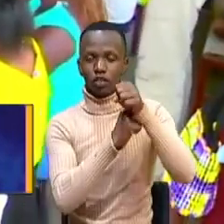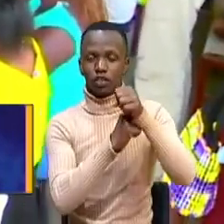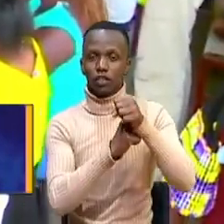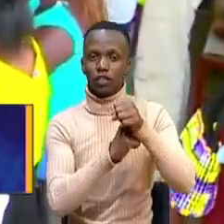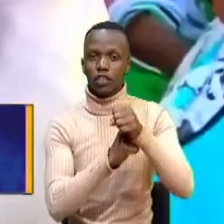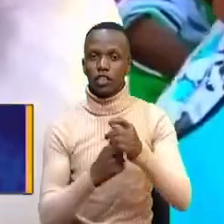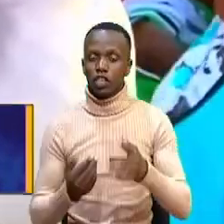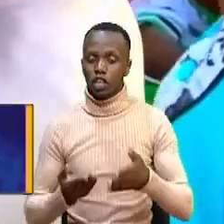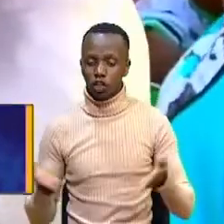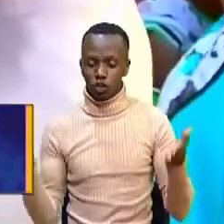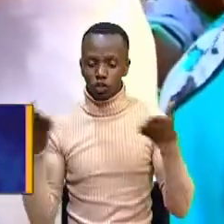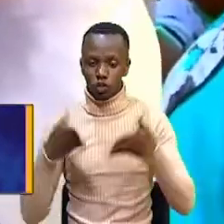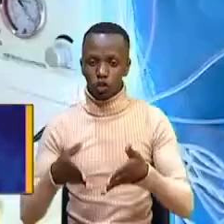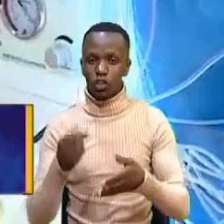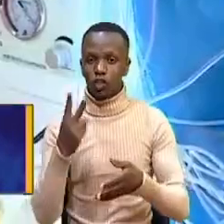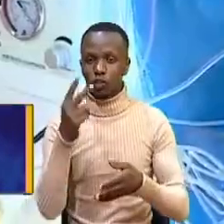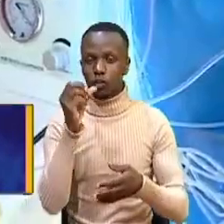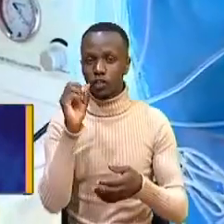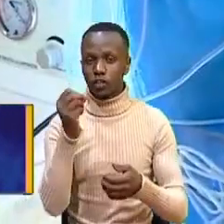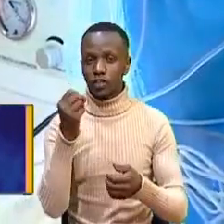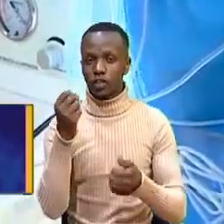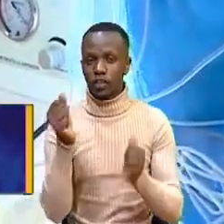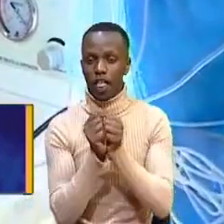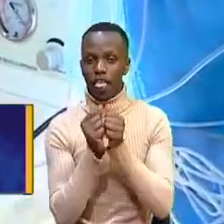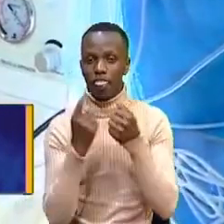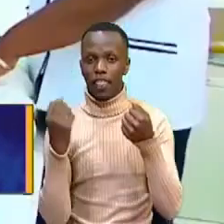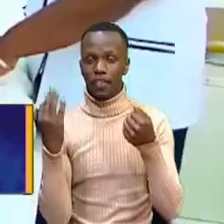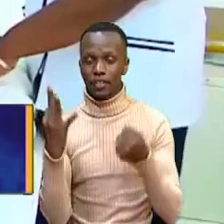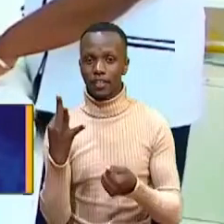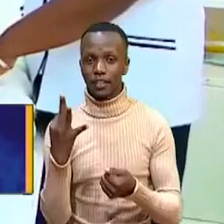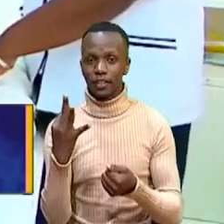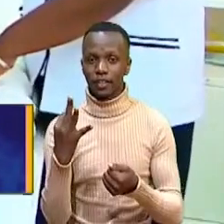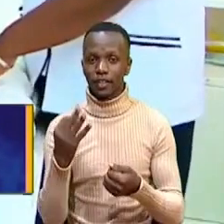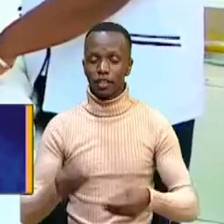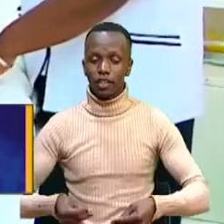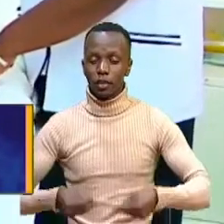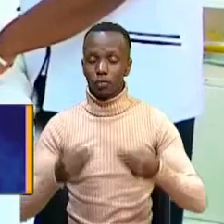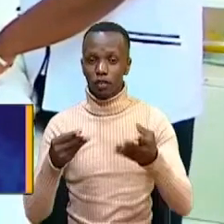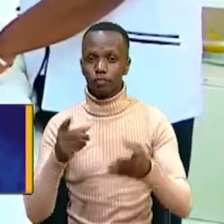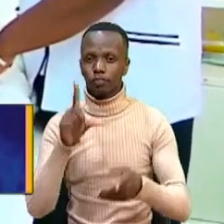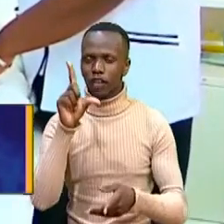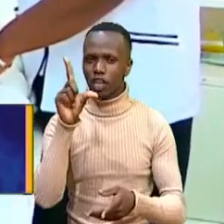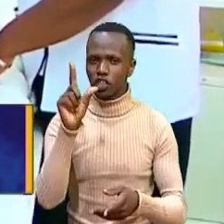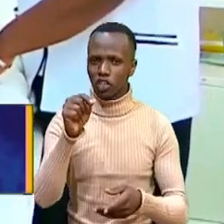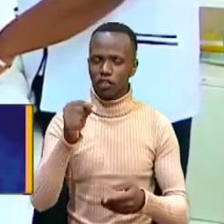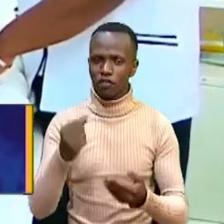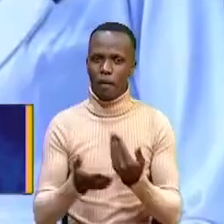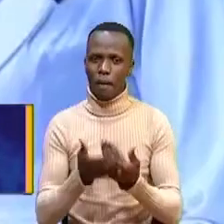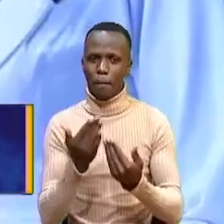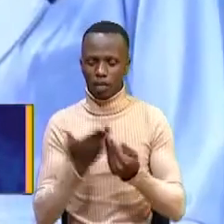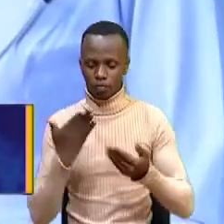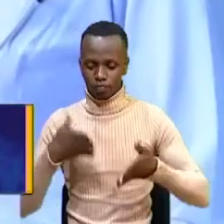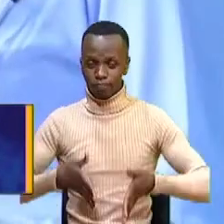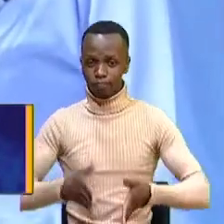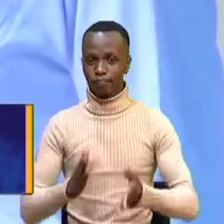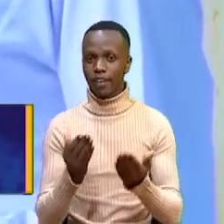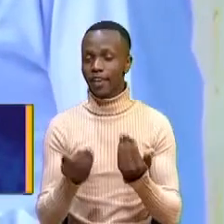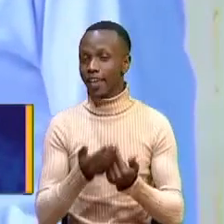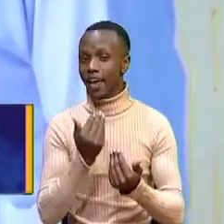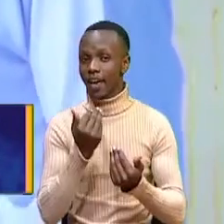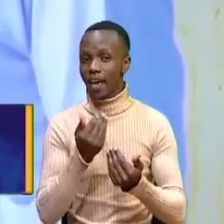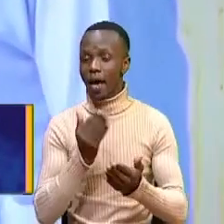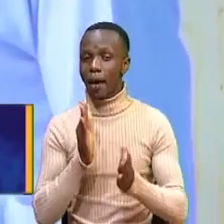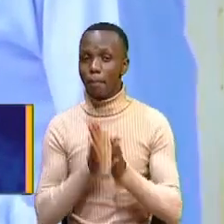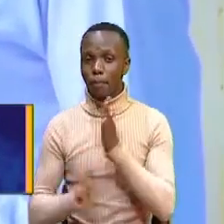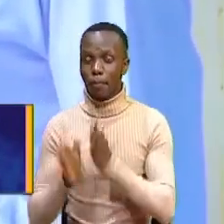in 2013 as a health financing strategy to provide affordable maternal care. This initiative is part of a strategic plan